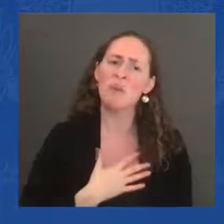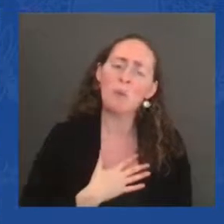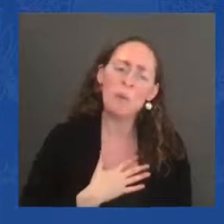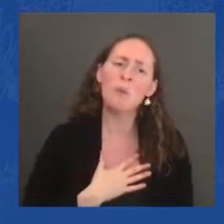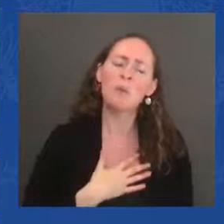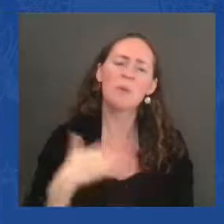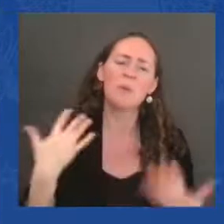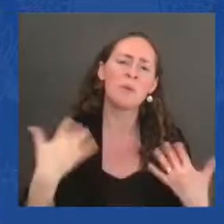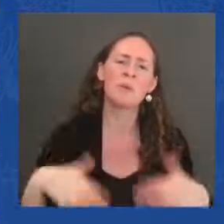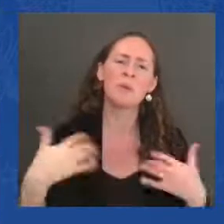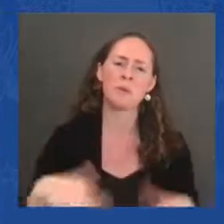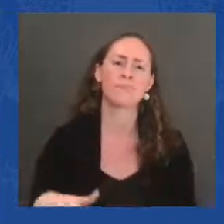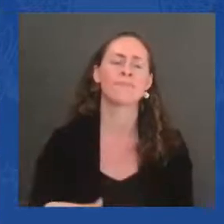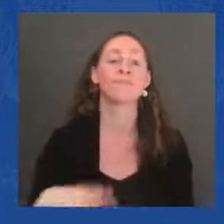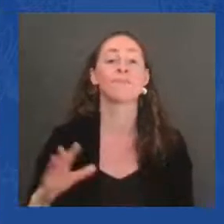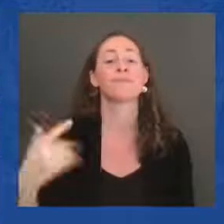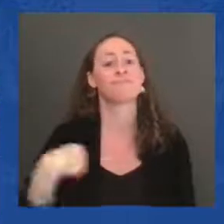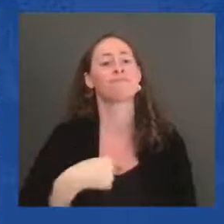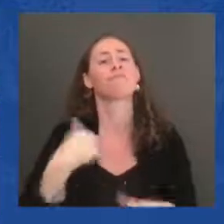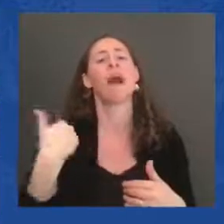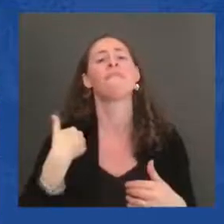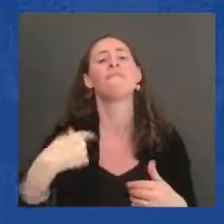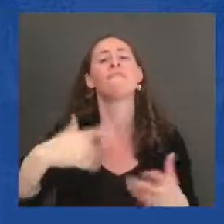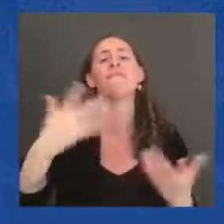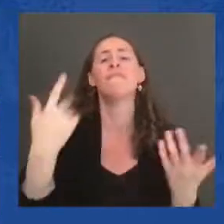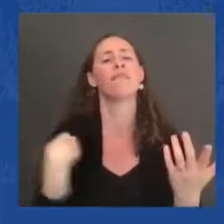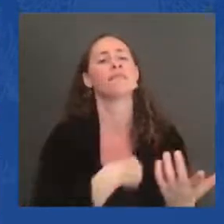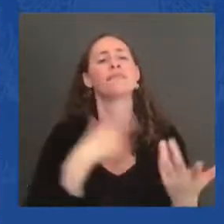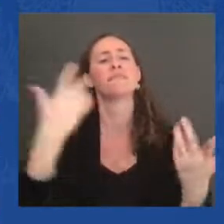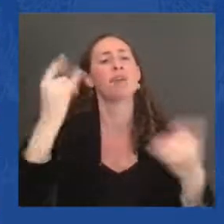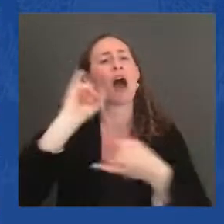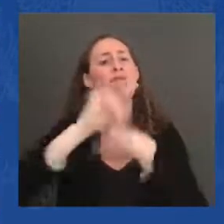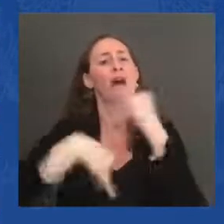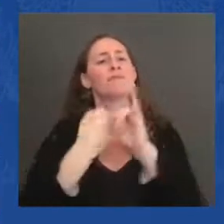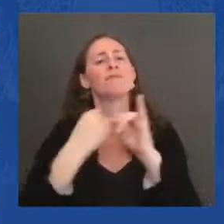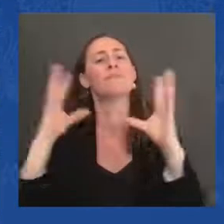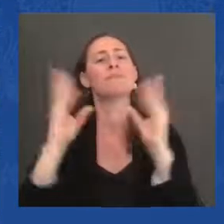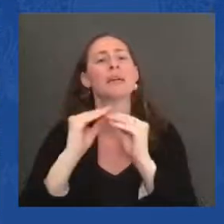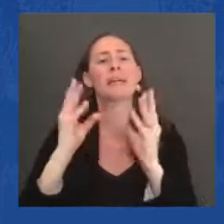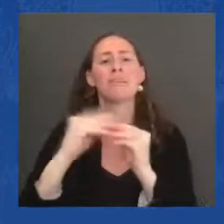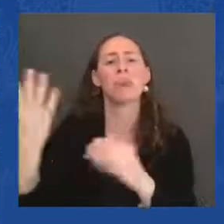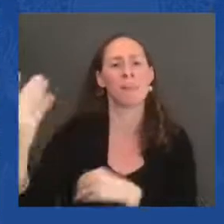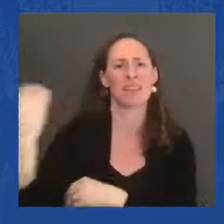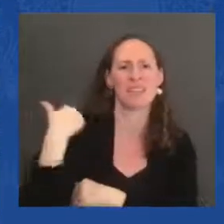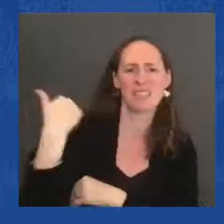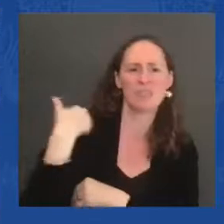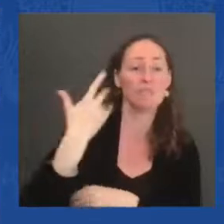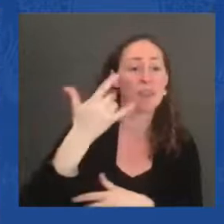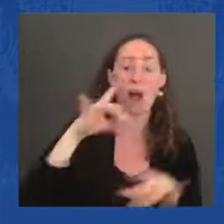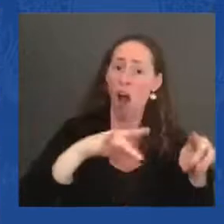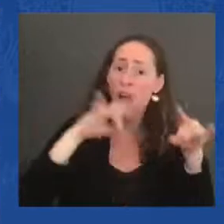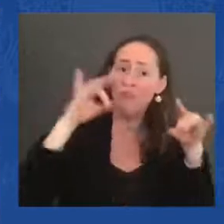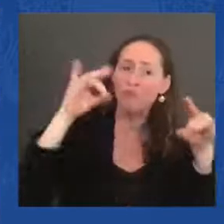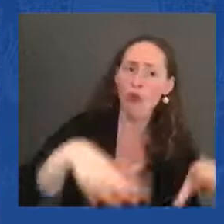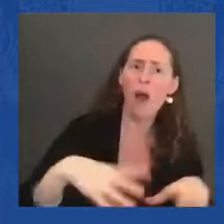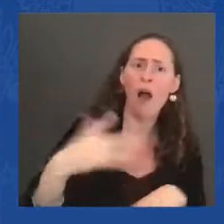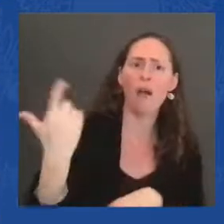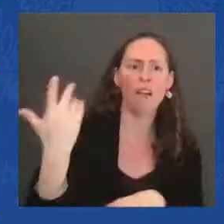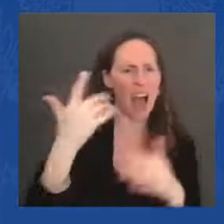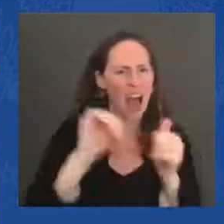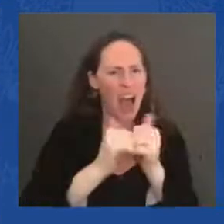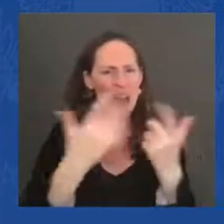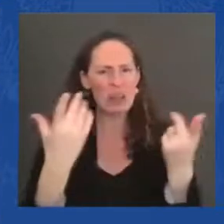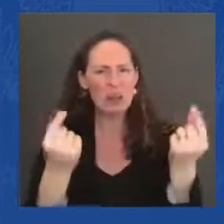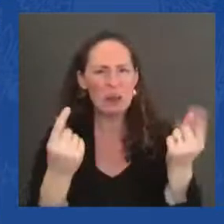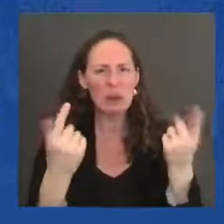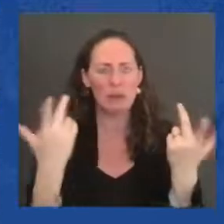Australia, really worried. Australia helping, but are trying to figure it out. Canada. I mean, just go around the world. And so